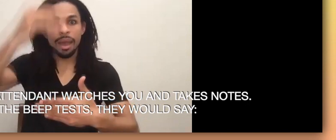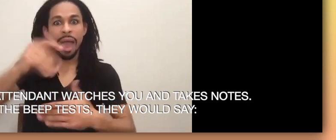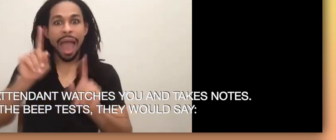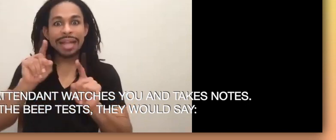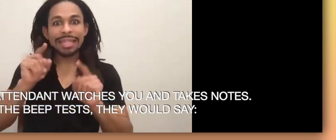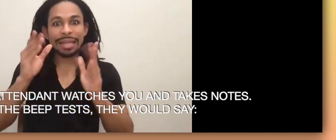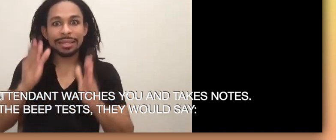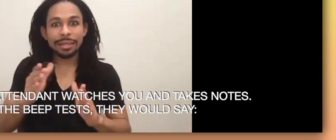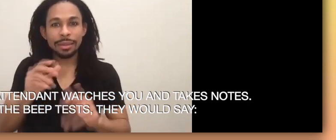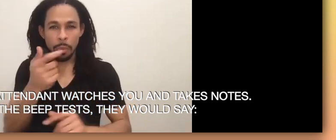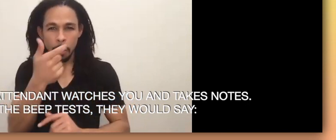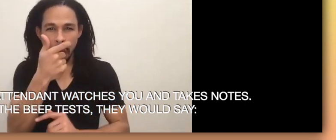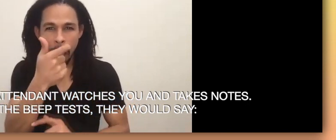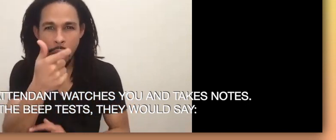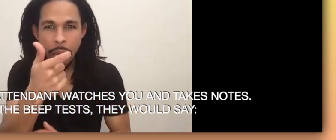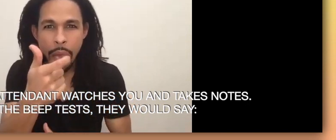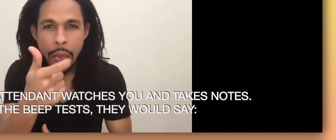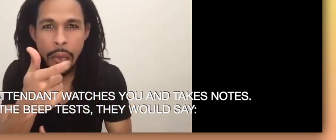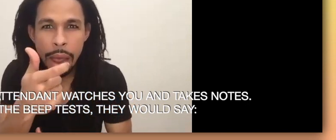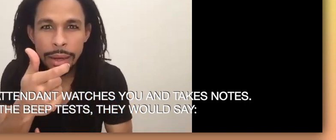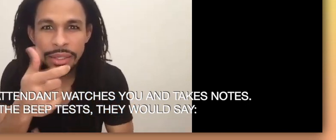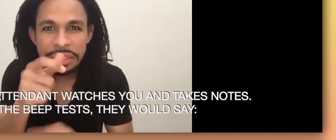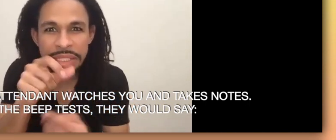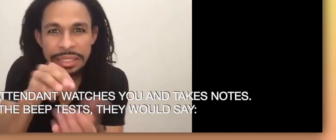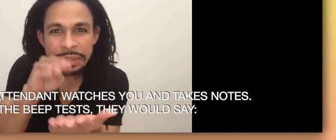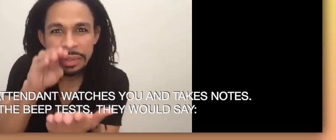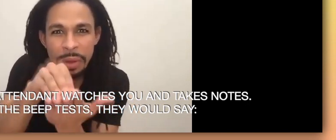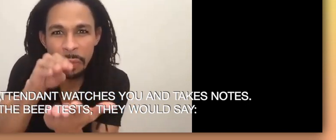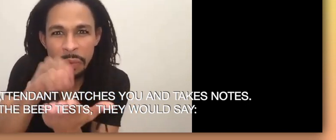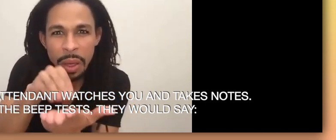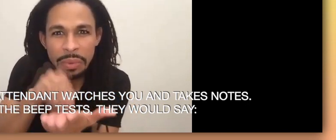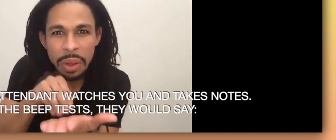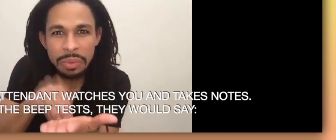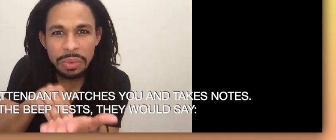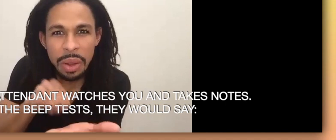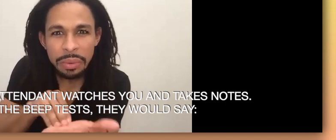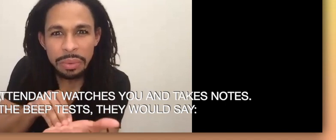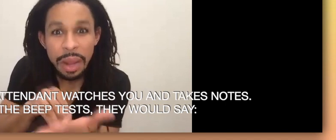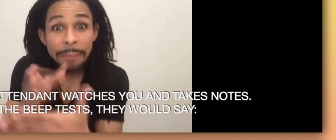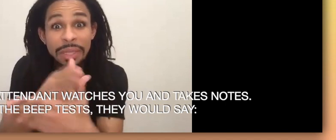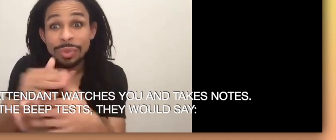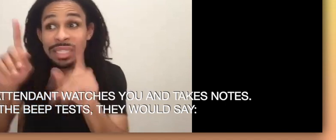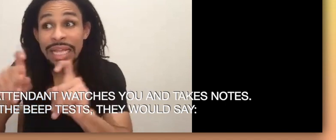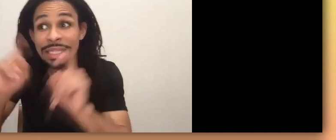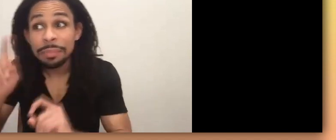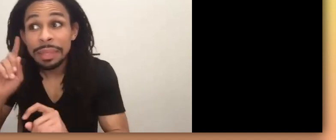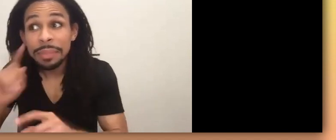notes. In between the beep tests, they would say,